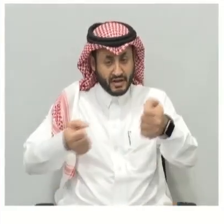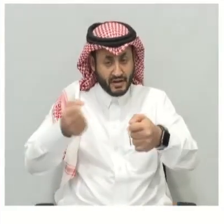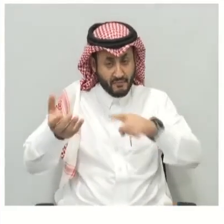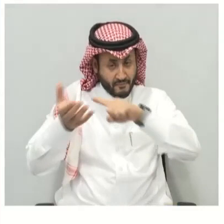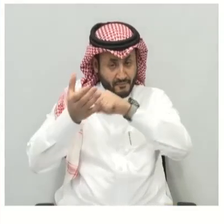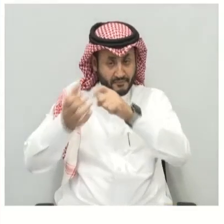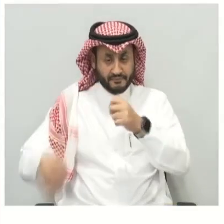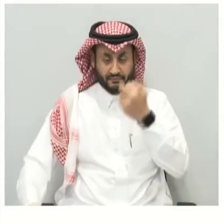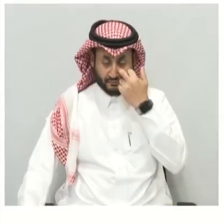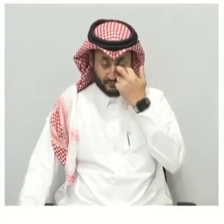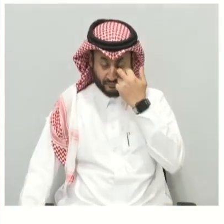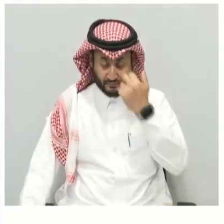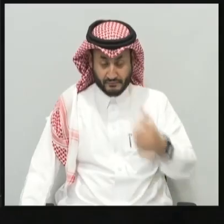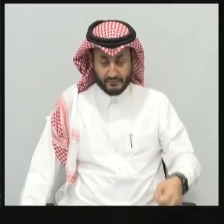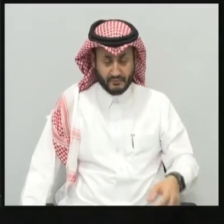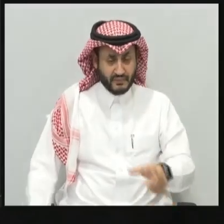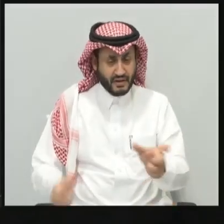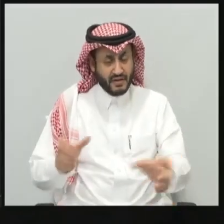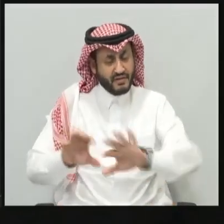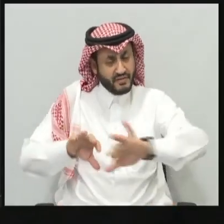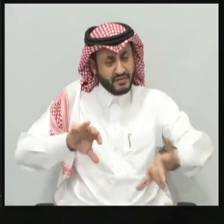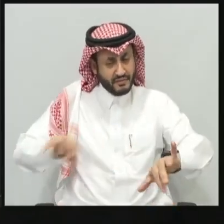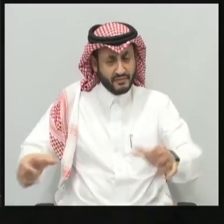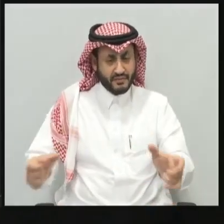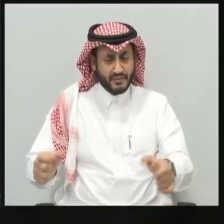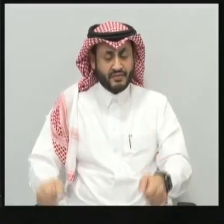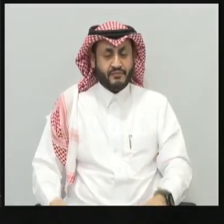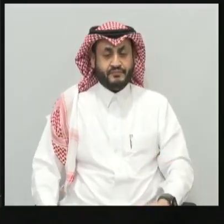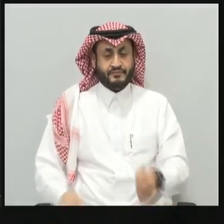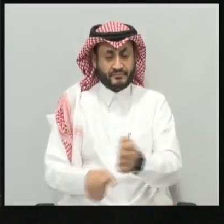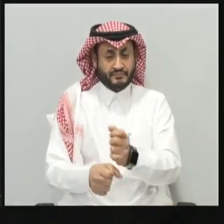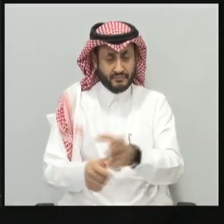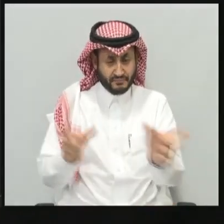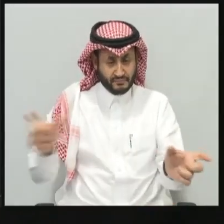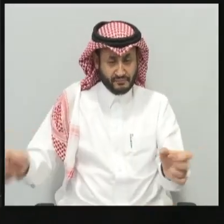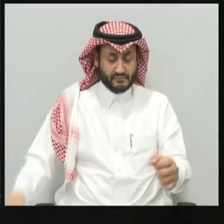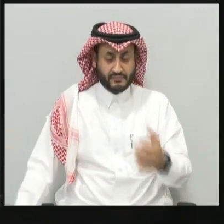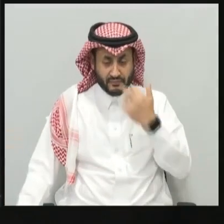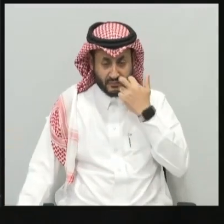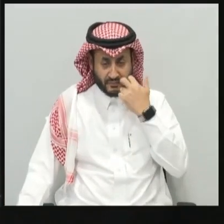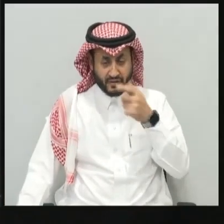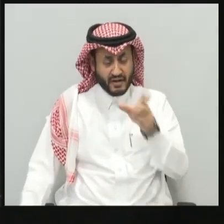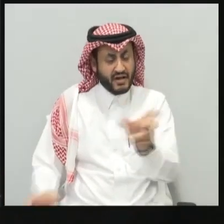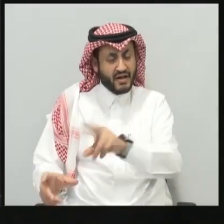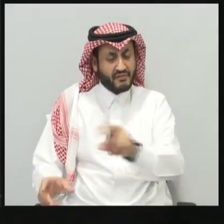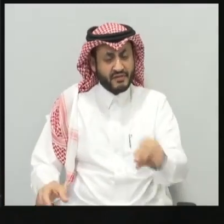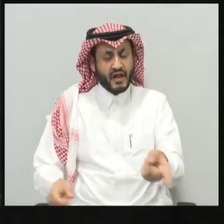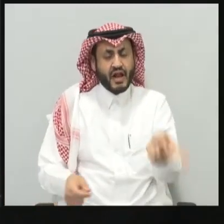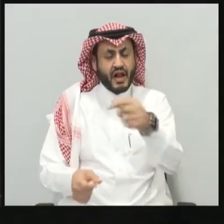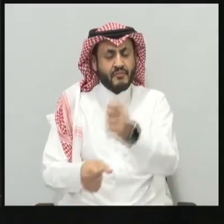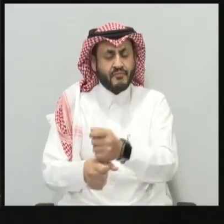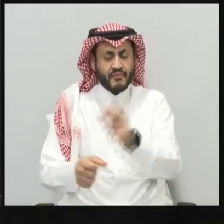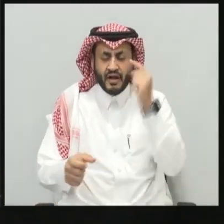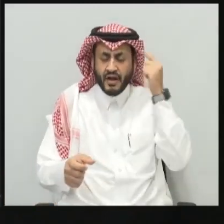mechanic. So both of them, their dads or their fathers have different jobs, and them also